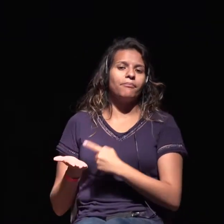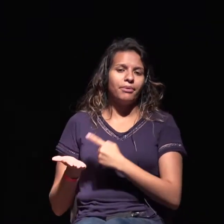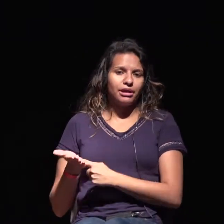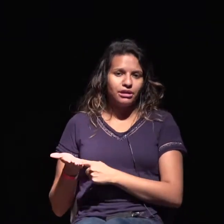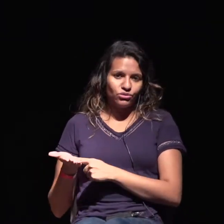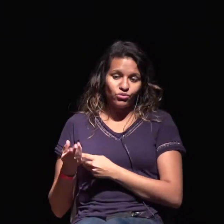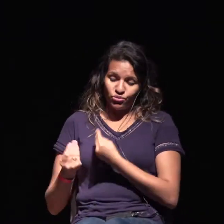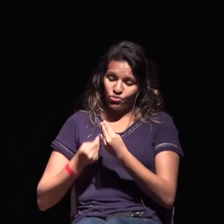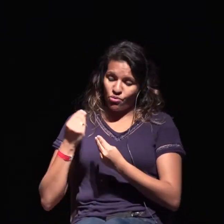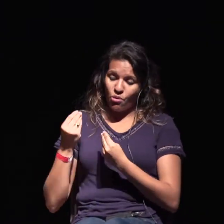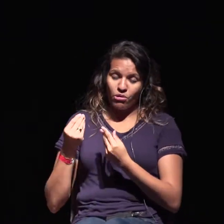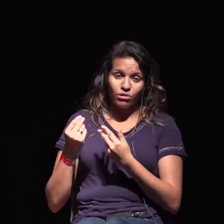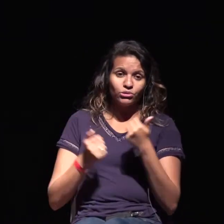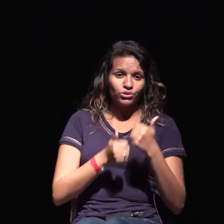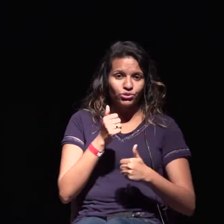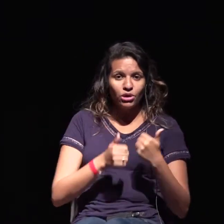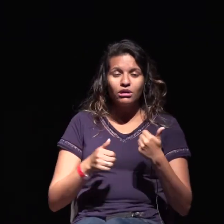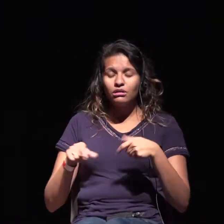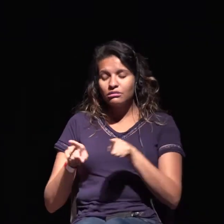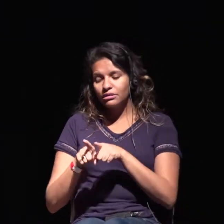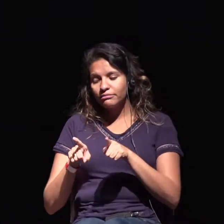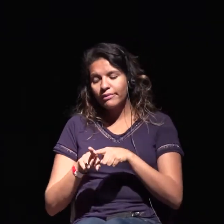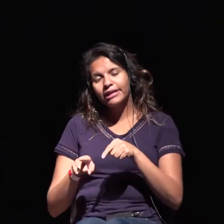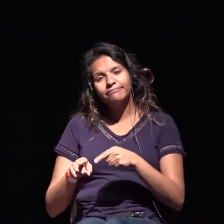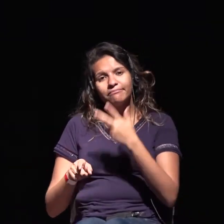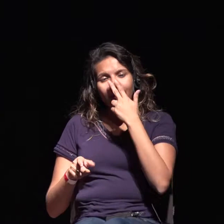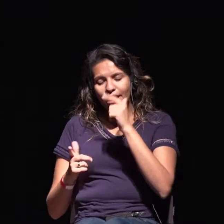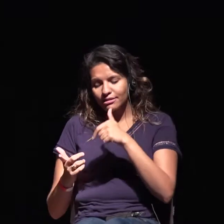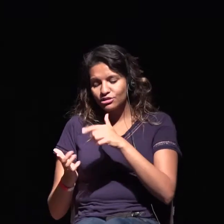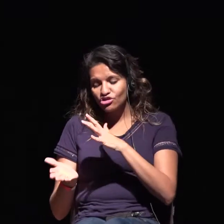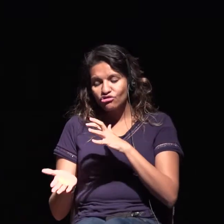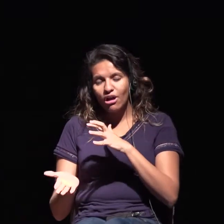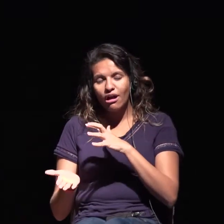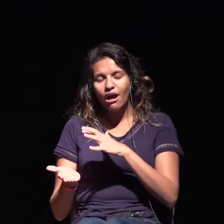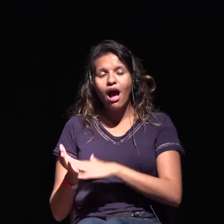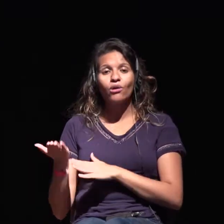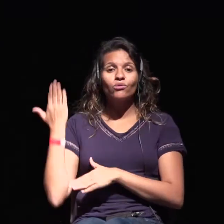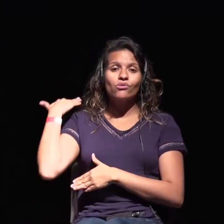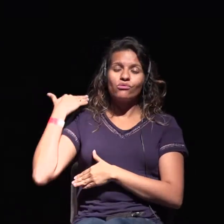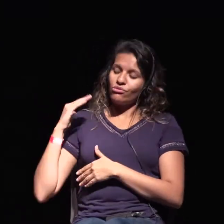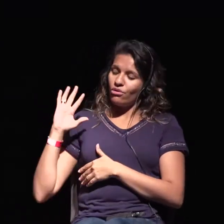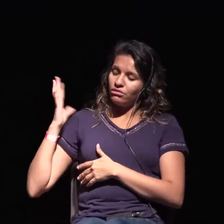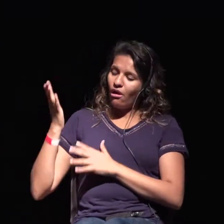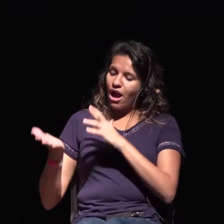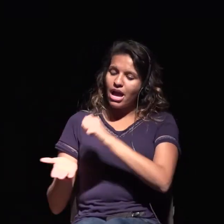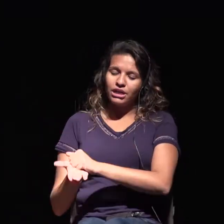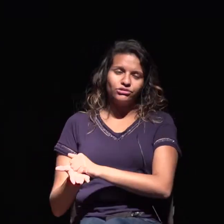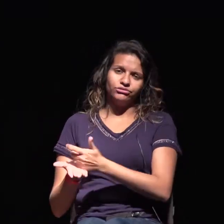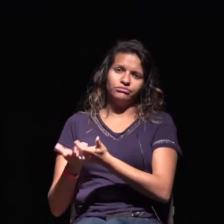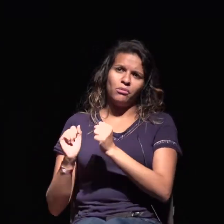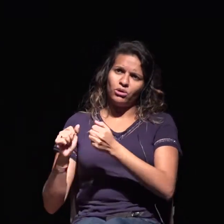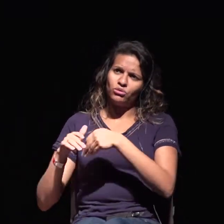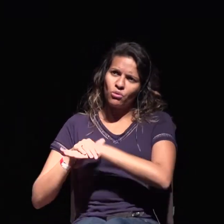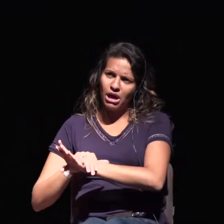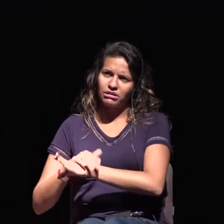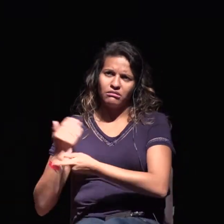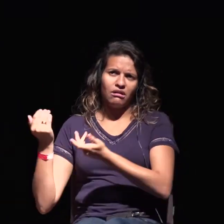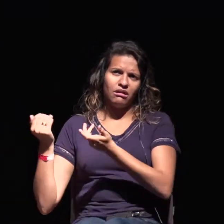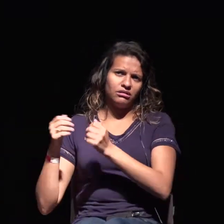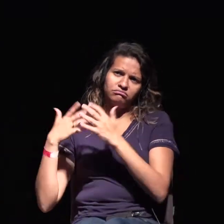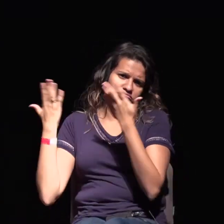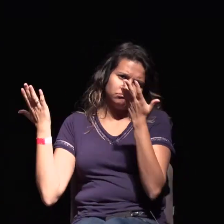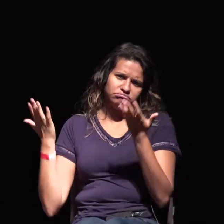or retrospective, as a record of what happened to be studied and archived for the storehouse of history. As with